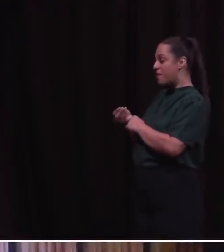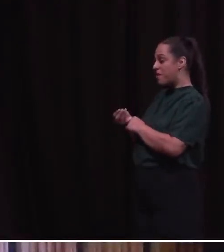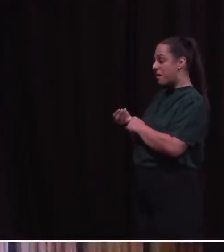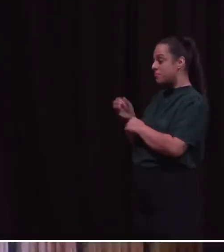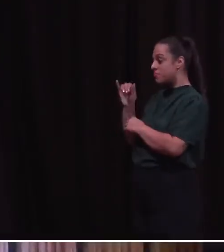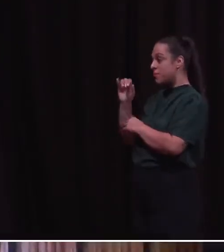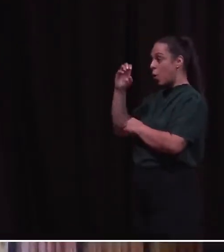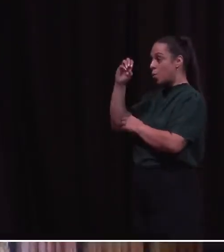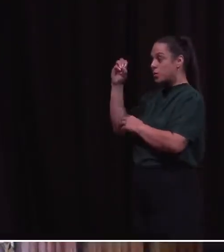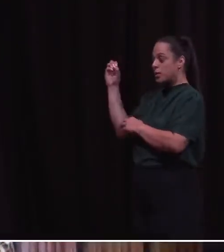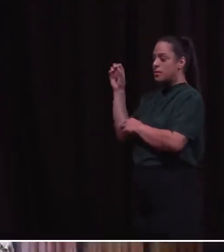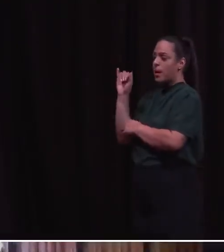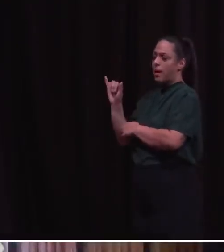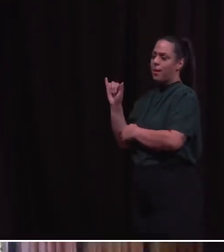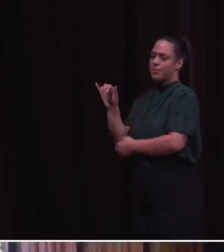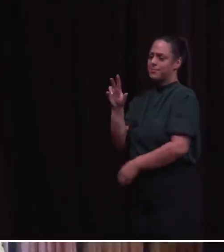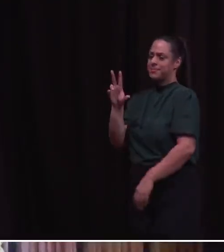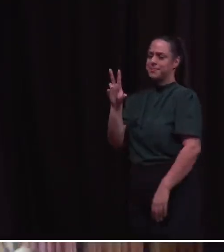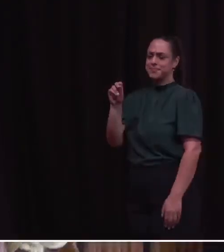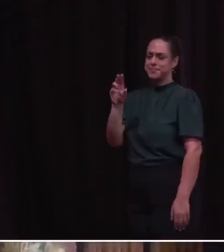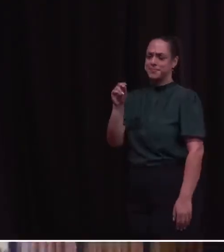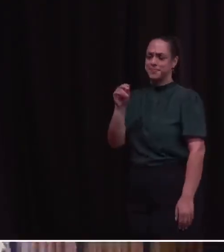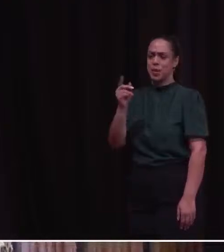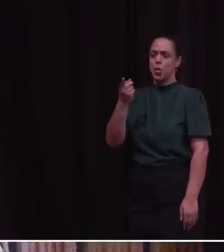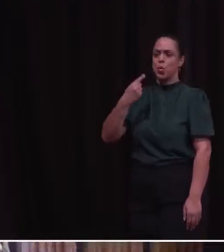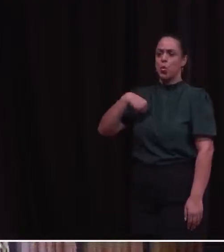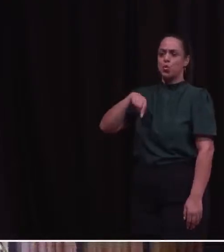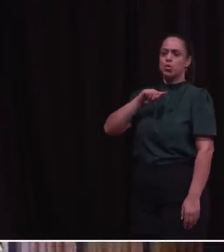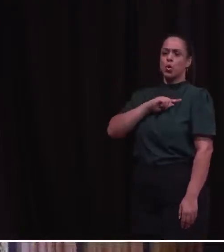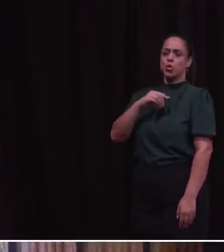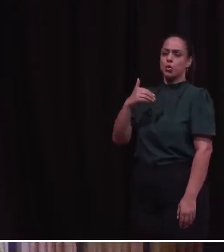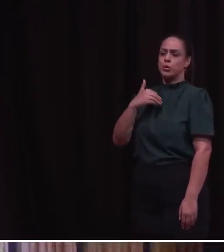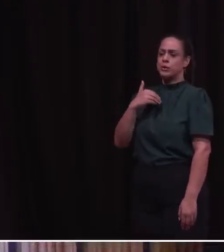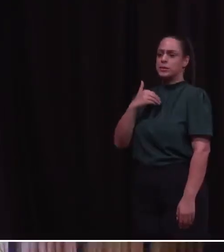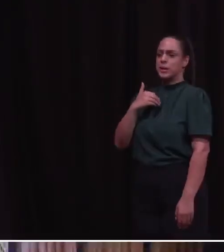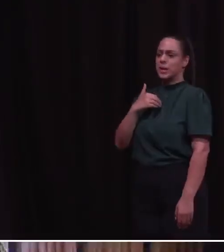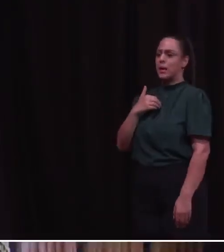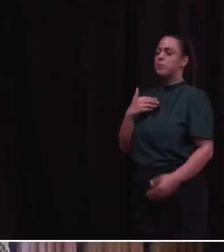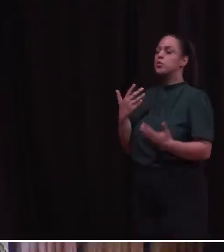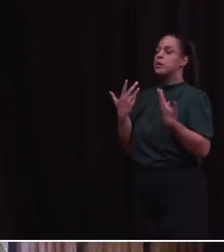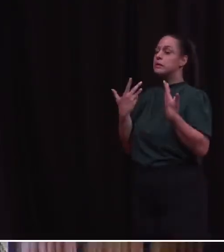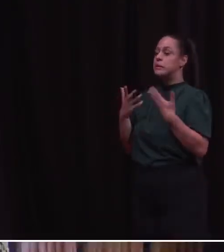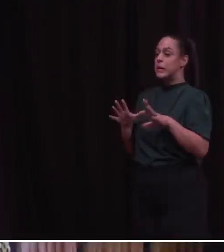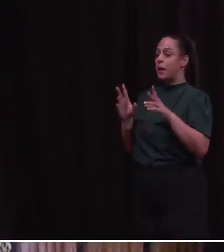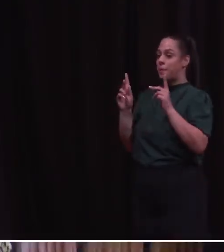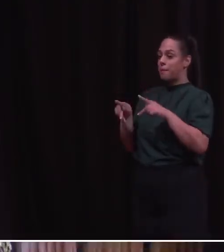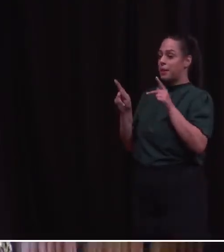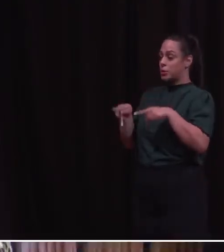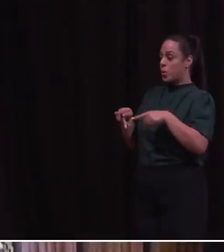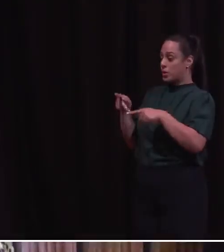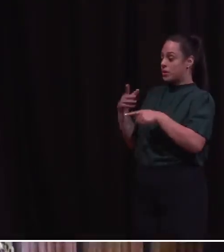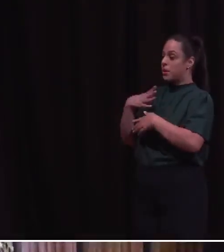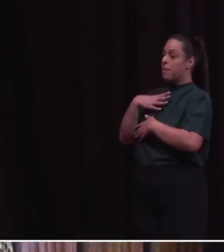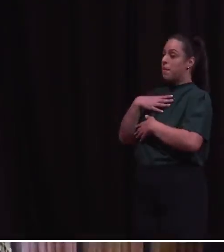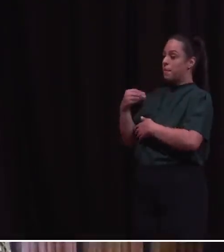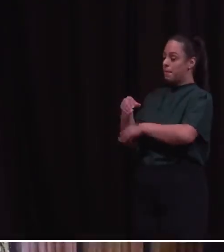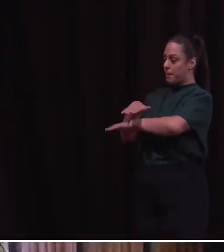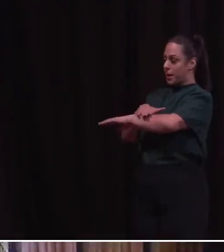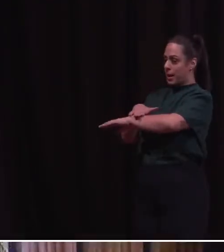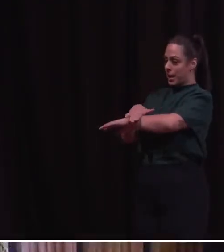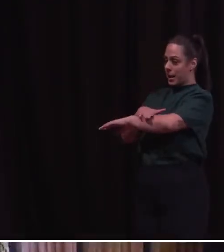people coming to live in the country. The only white people who were in West Africa were the administrators, and they were very